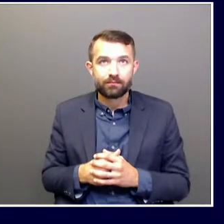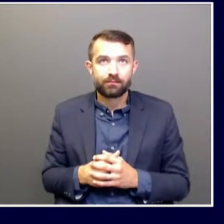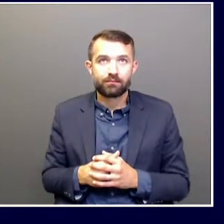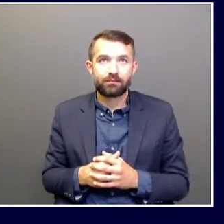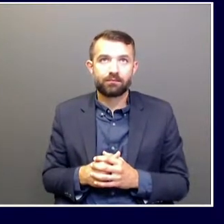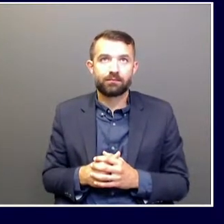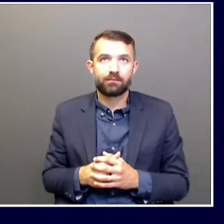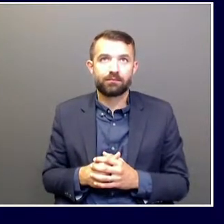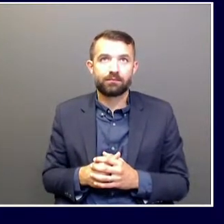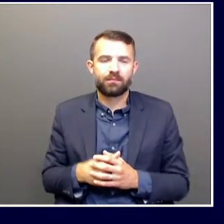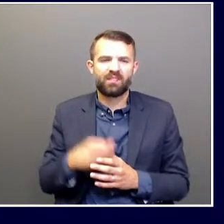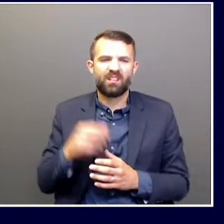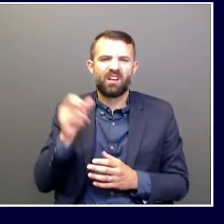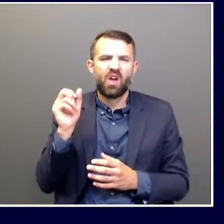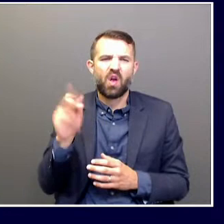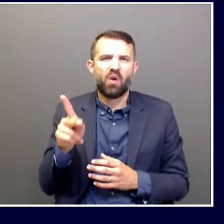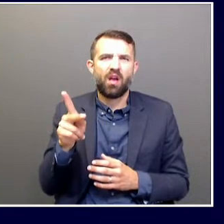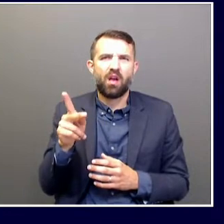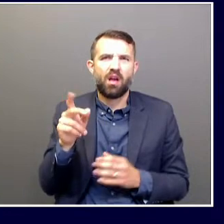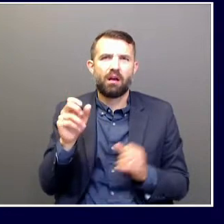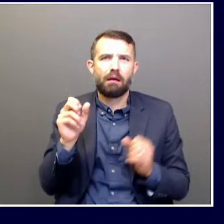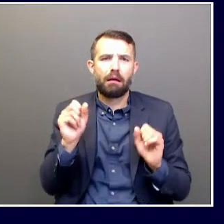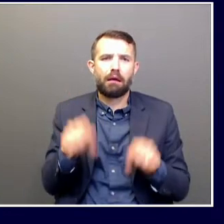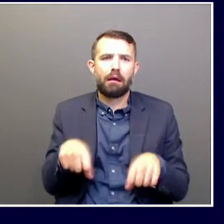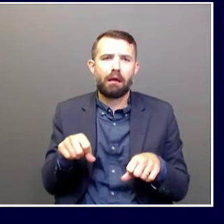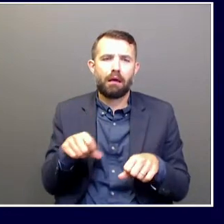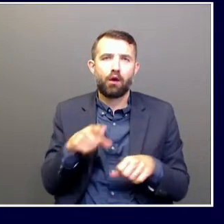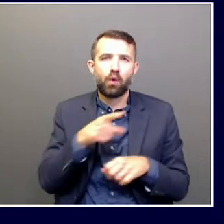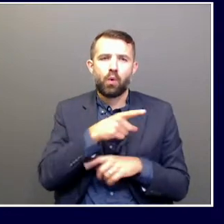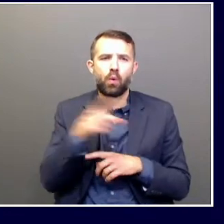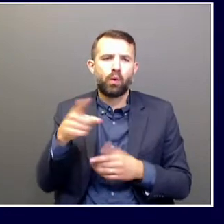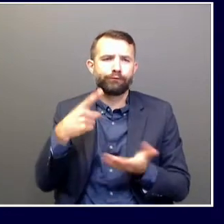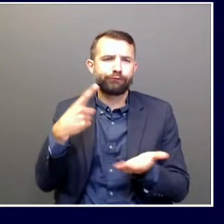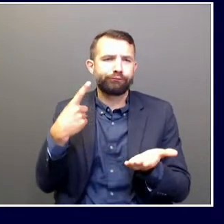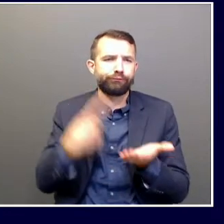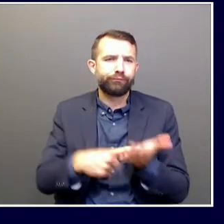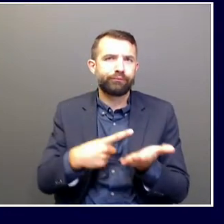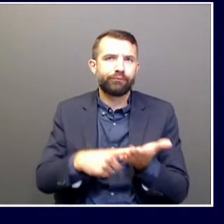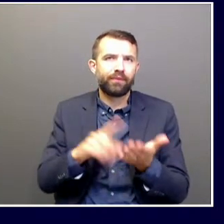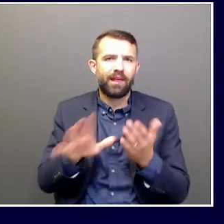speak to what kind of an impact this is having on the hospitals, and